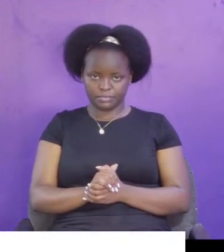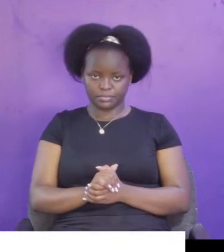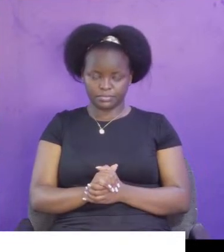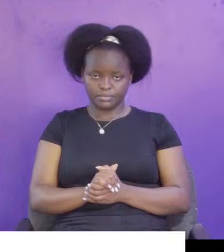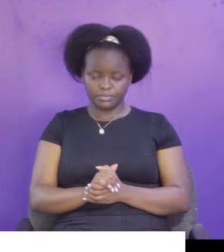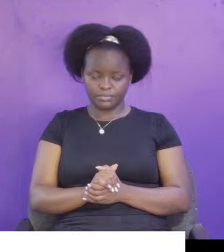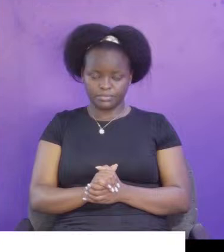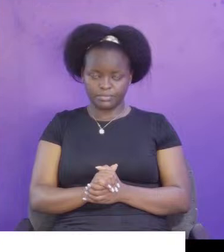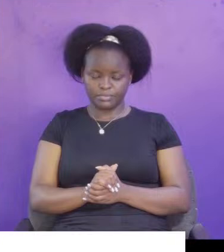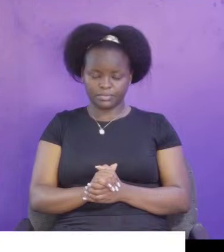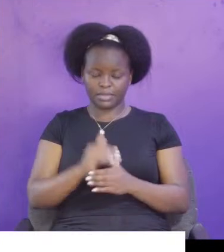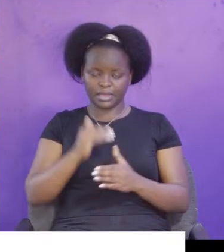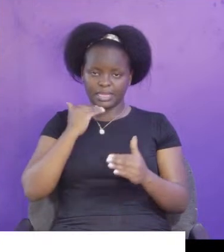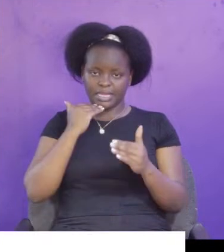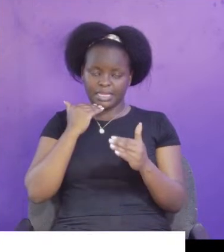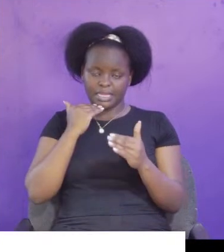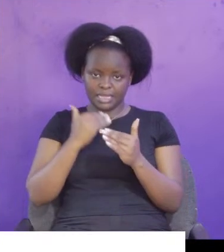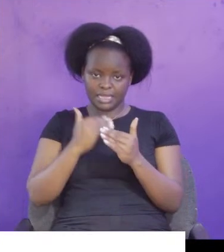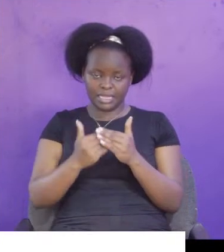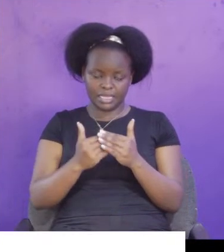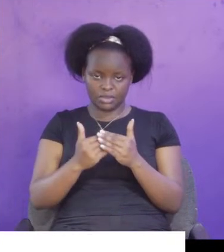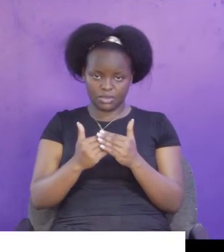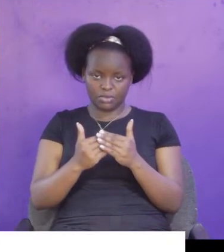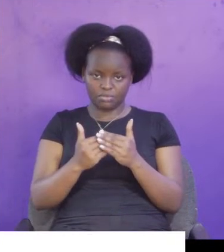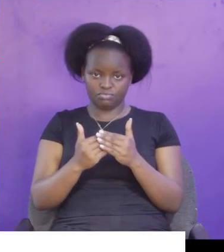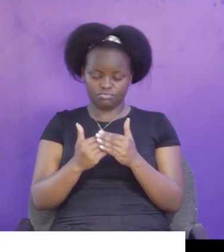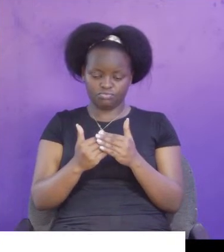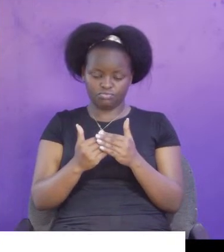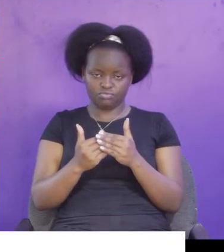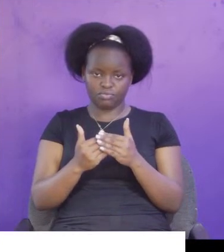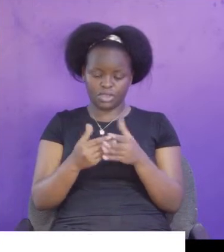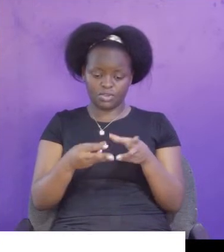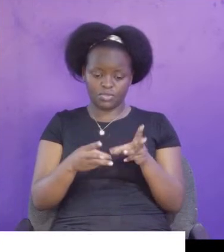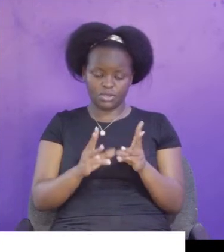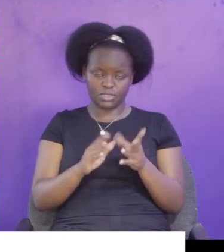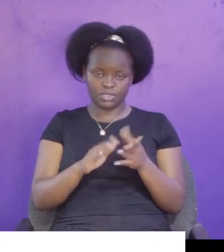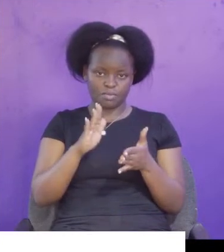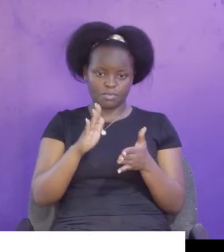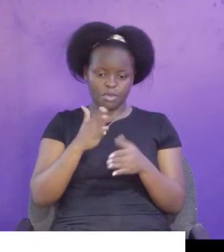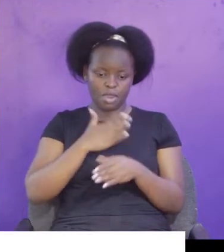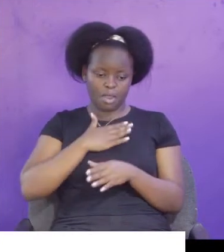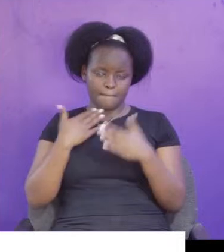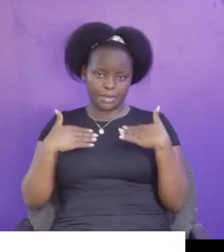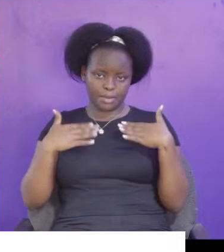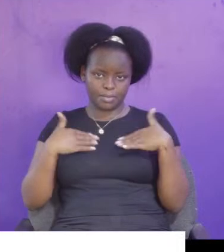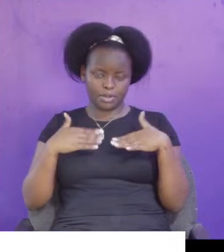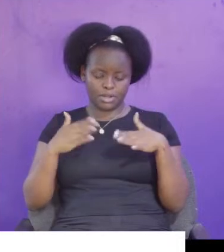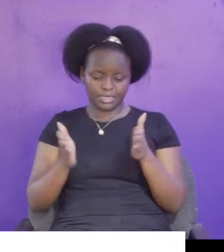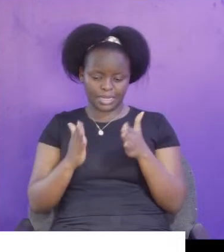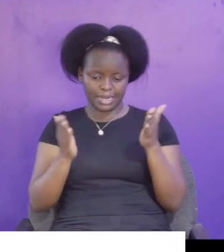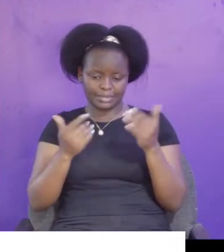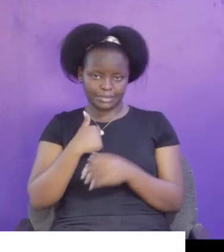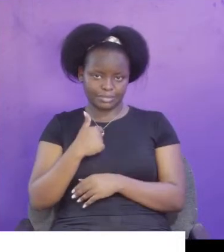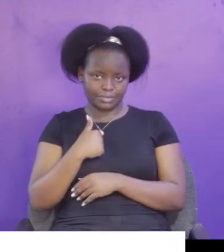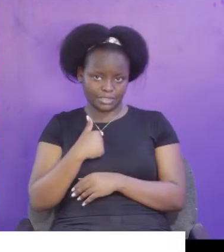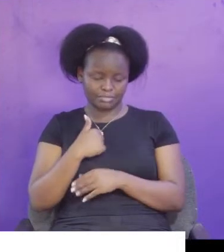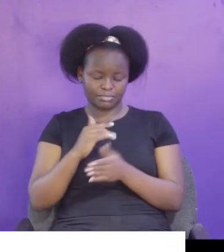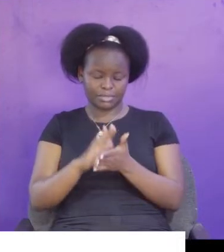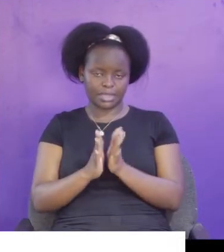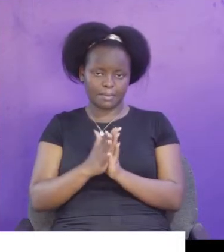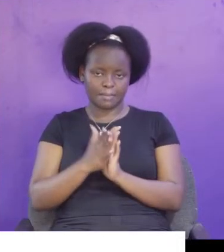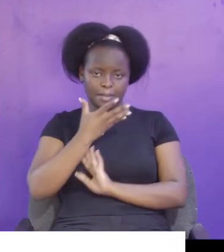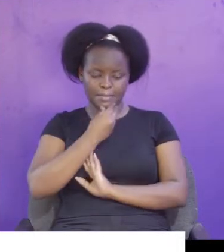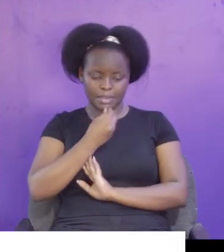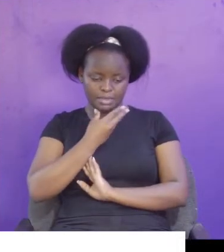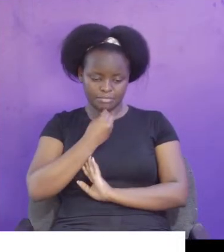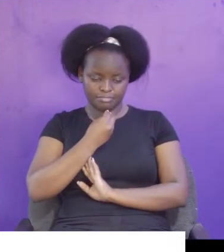Thank you for grounding me in ways more of our people and encouraging me to be a man. I will